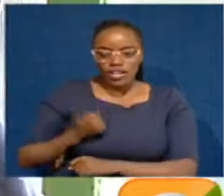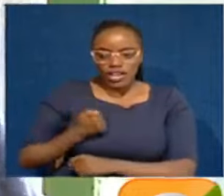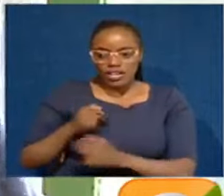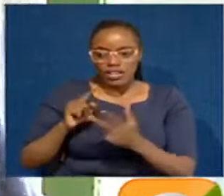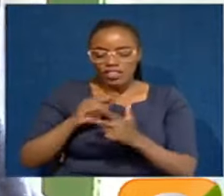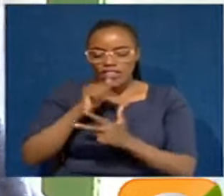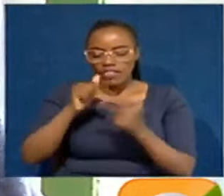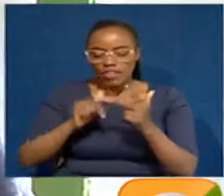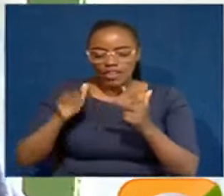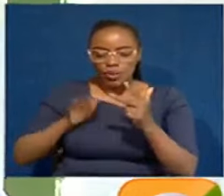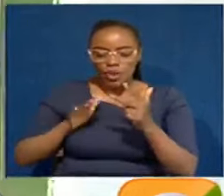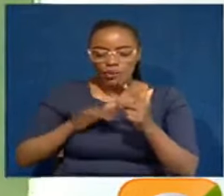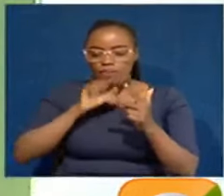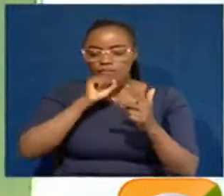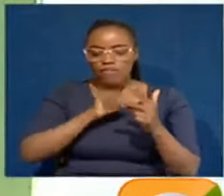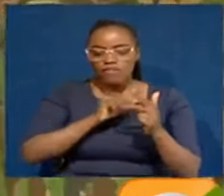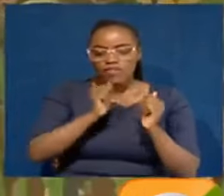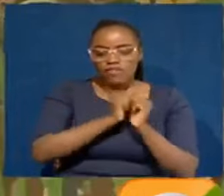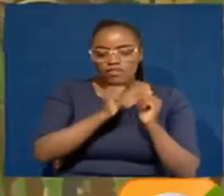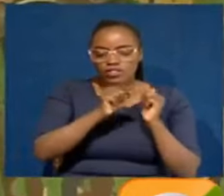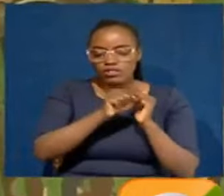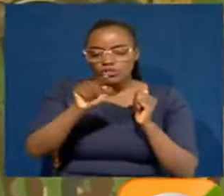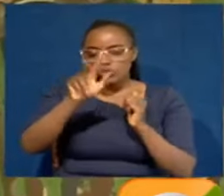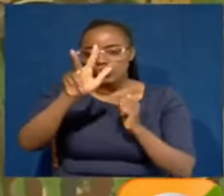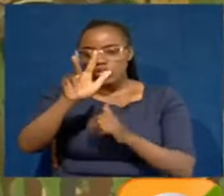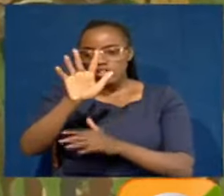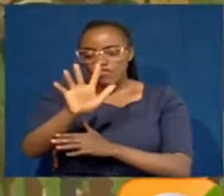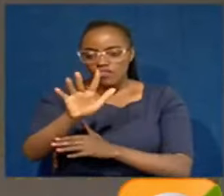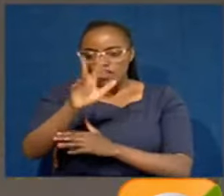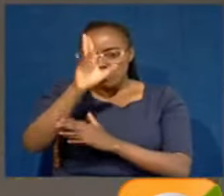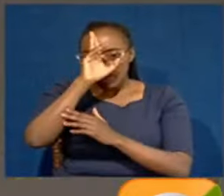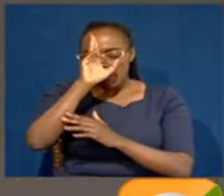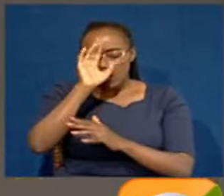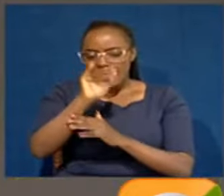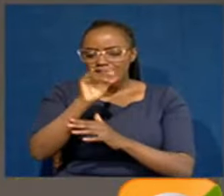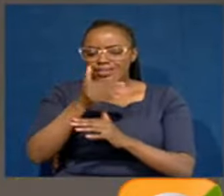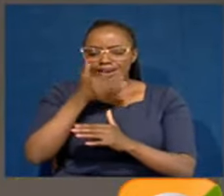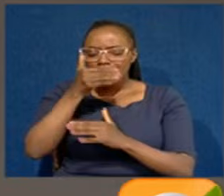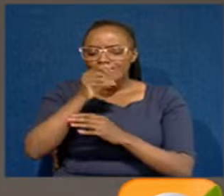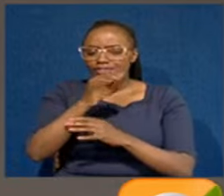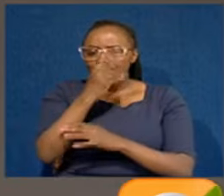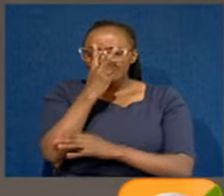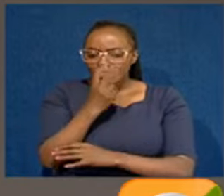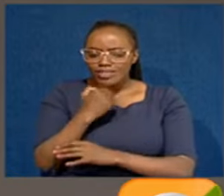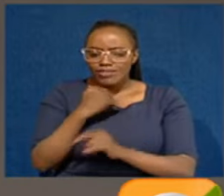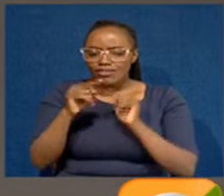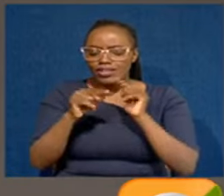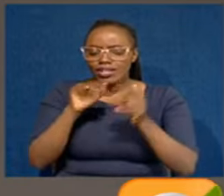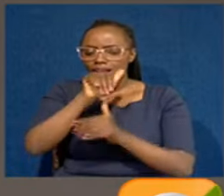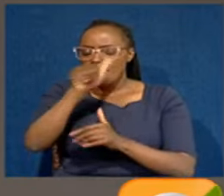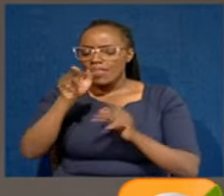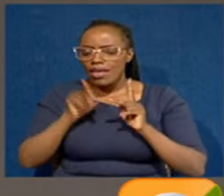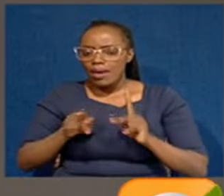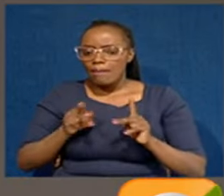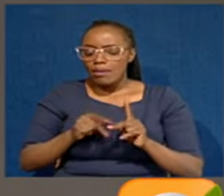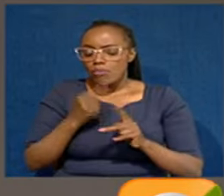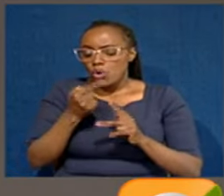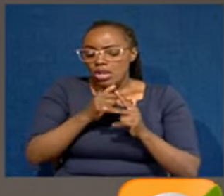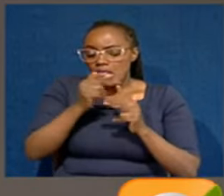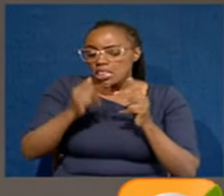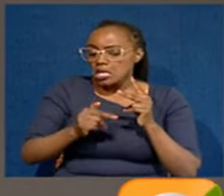three women aged 15 to 35. Police are seeking answers on whether the suspect has killed other people apart from the